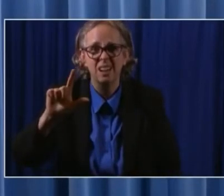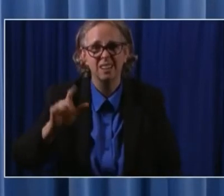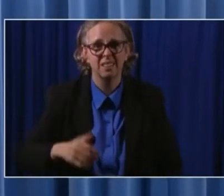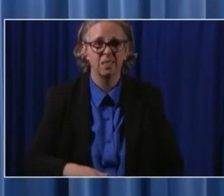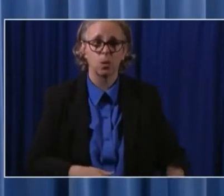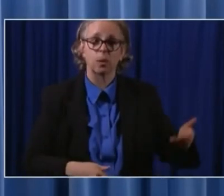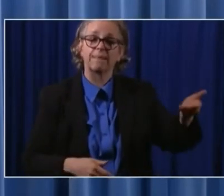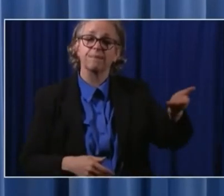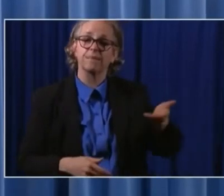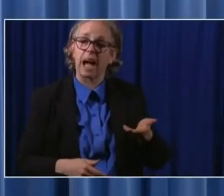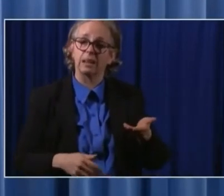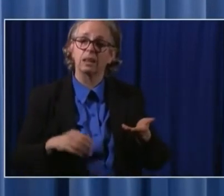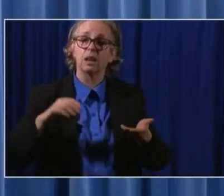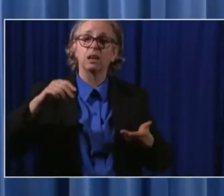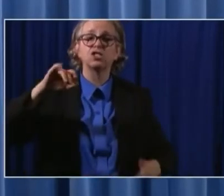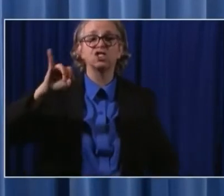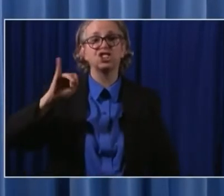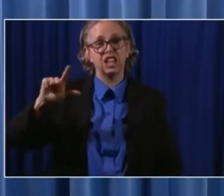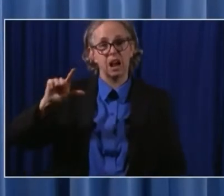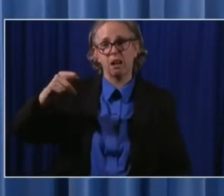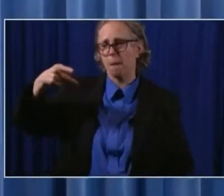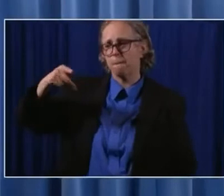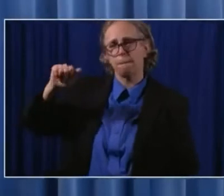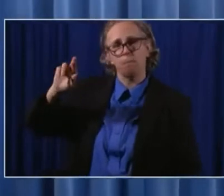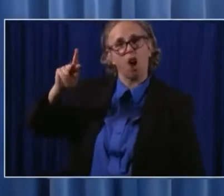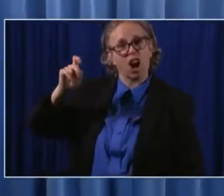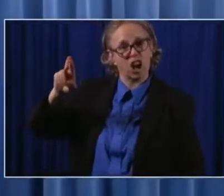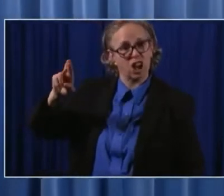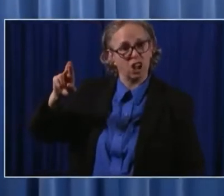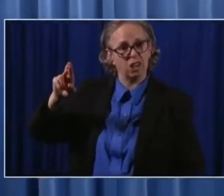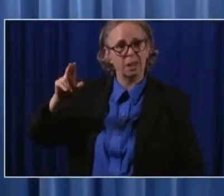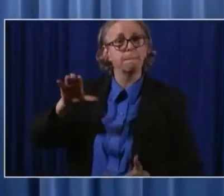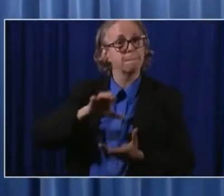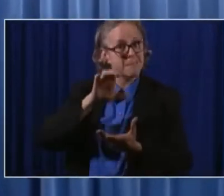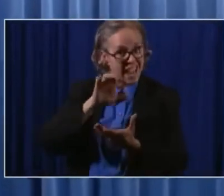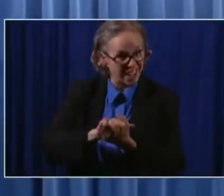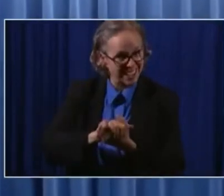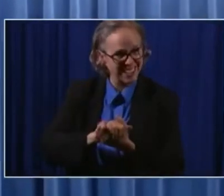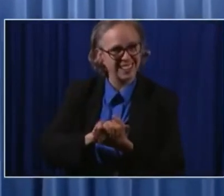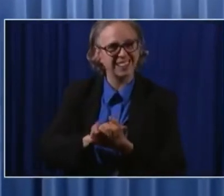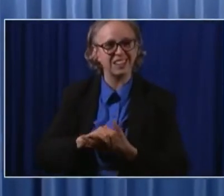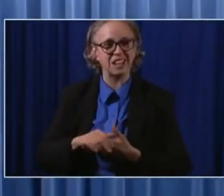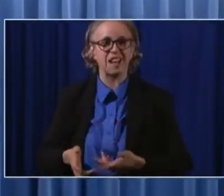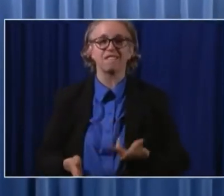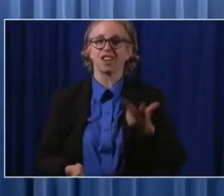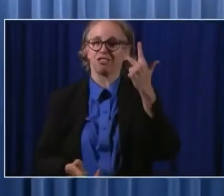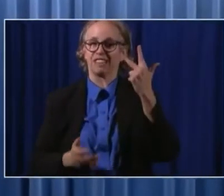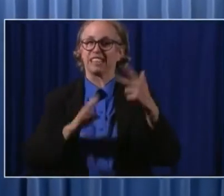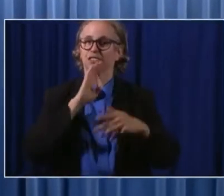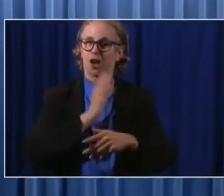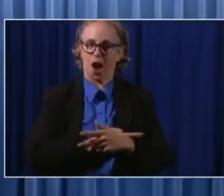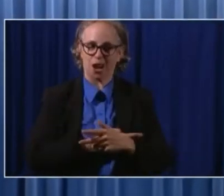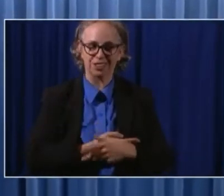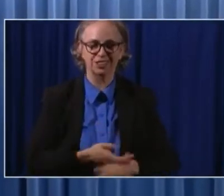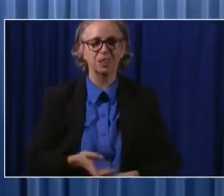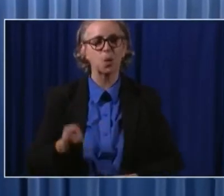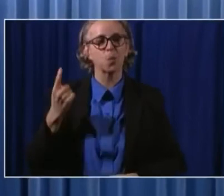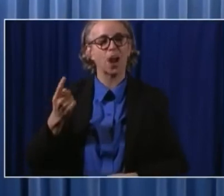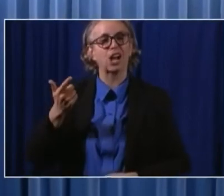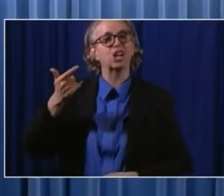Vienna. Jill's married, mother of 3 adult daughters, grandmother to a beautiful granddaughter. She's a graduate of Shawnee